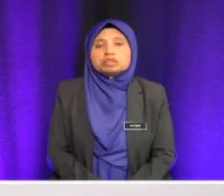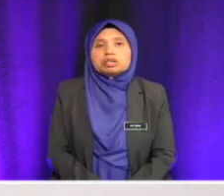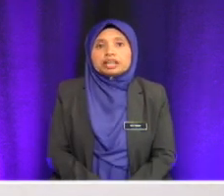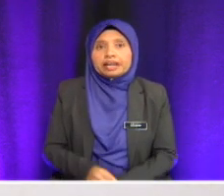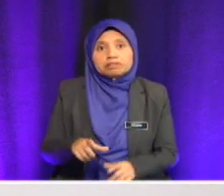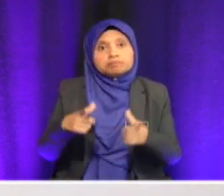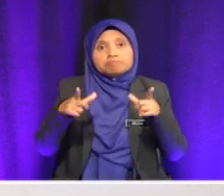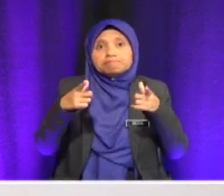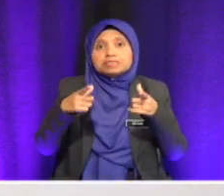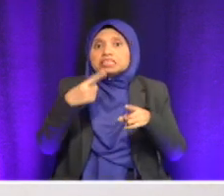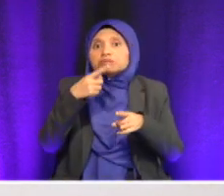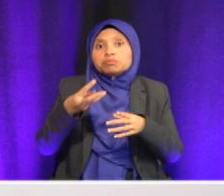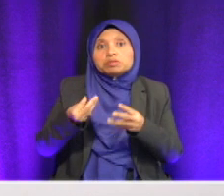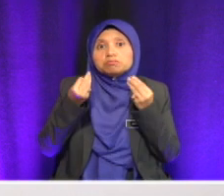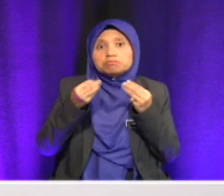volunteer?